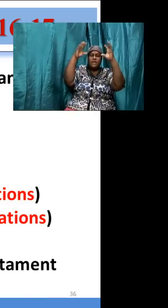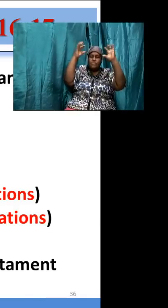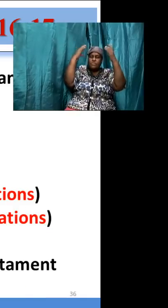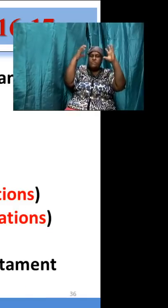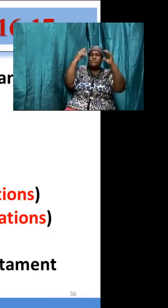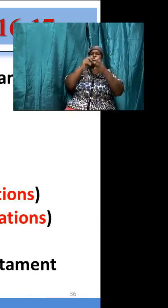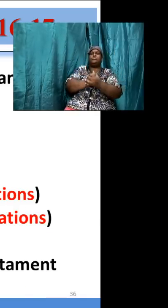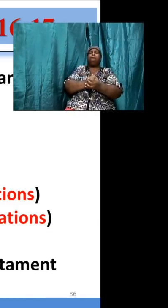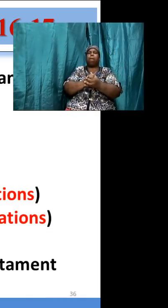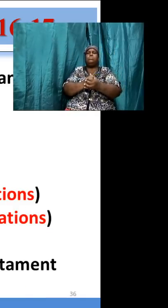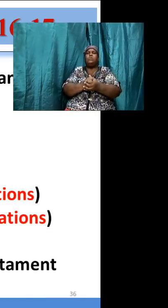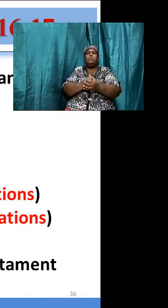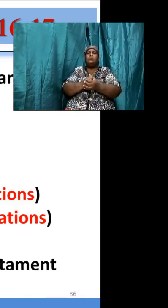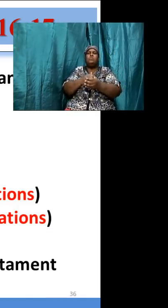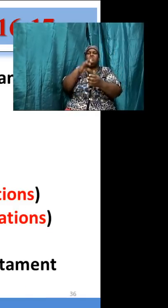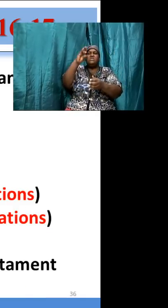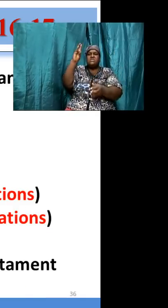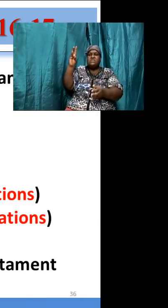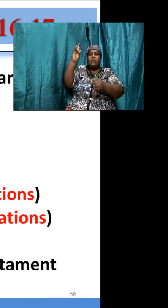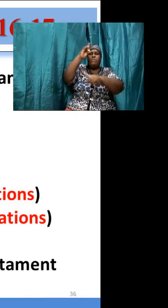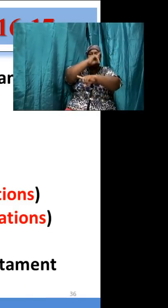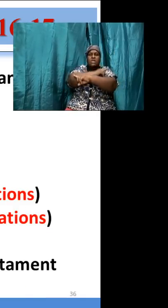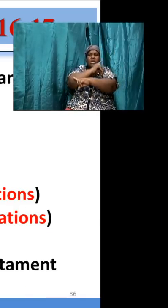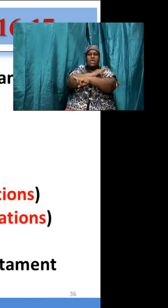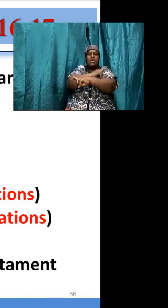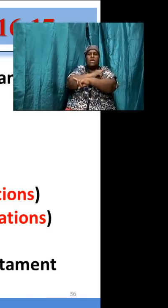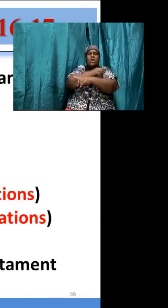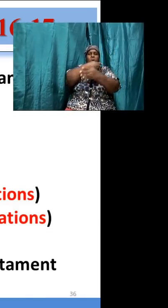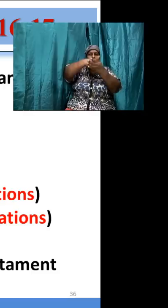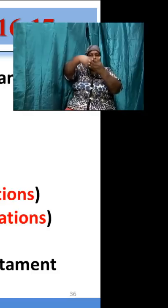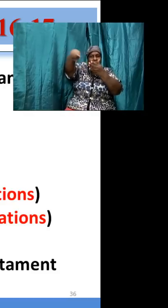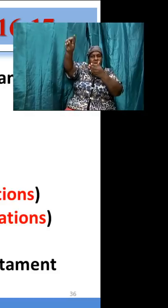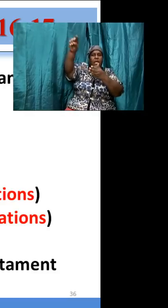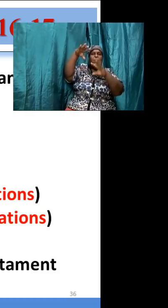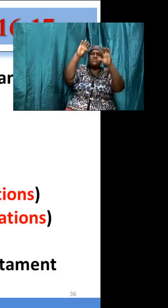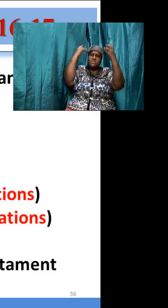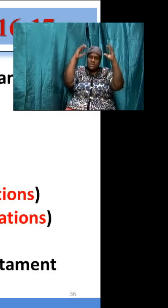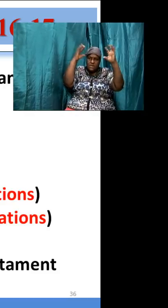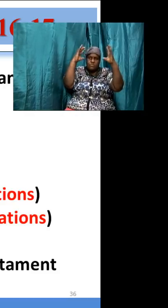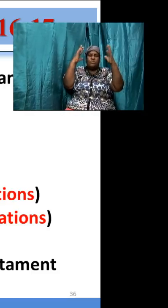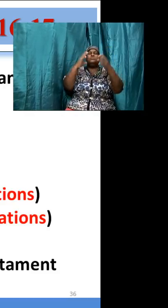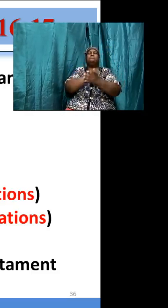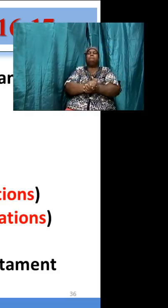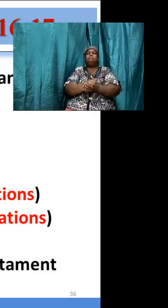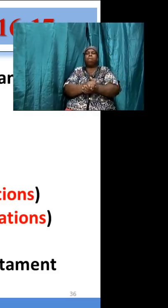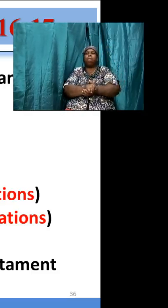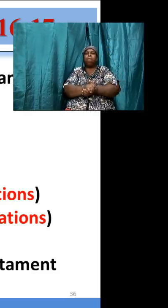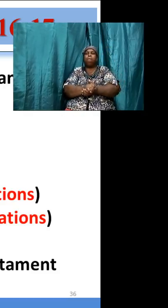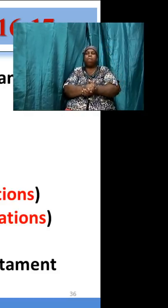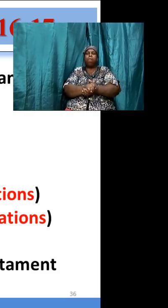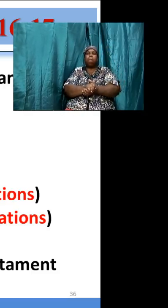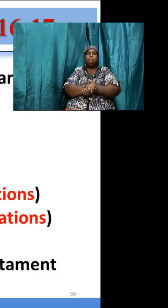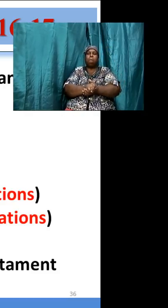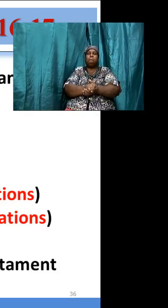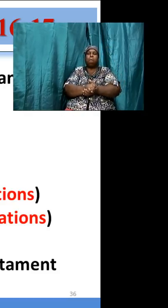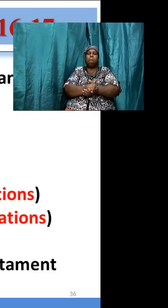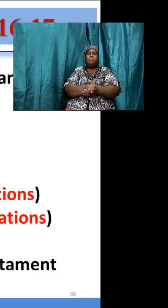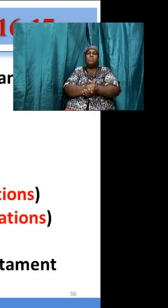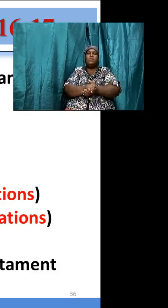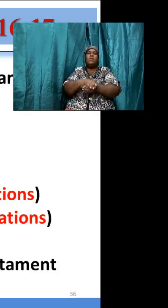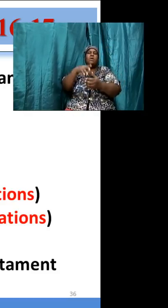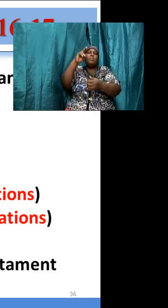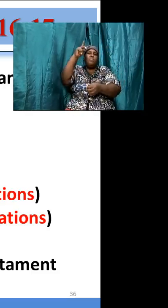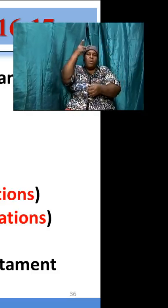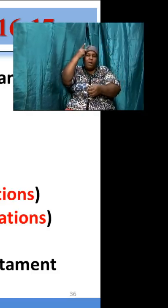celebrations or of the sabbath days which is a weekly celebrations so paul was